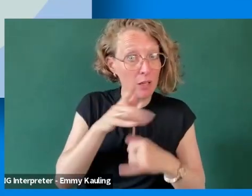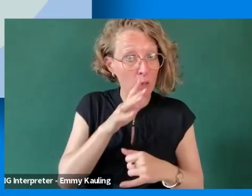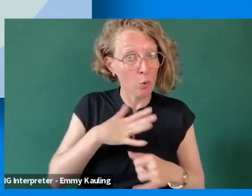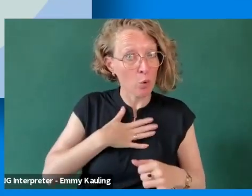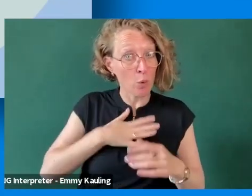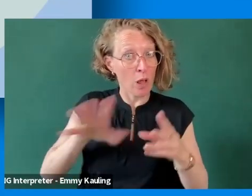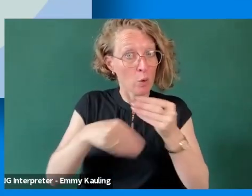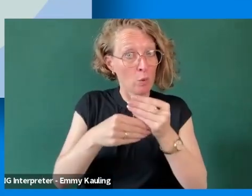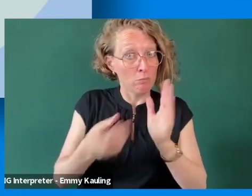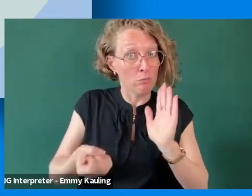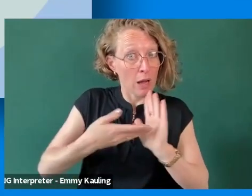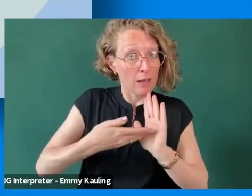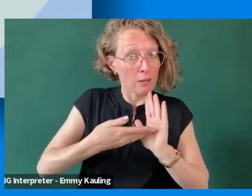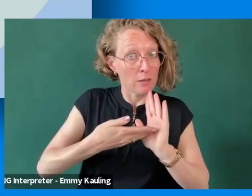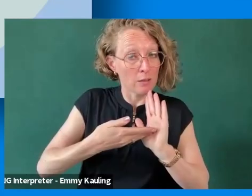on?